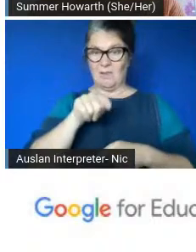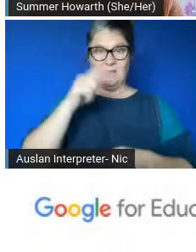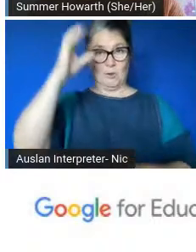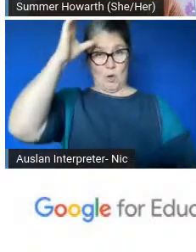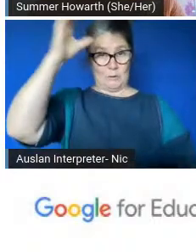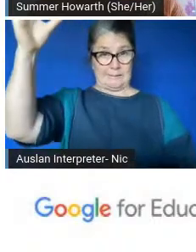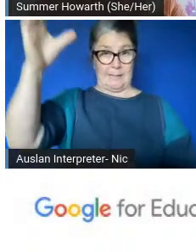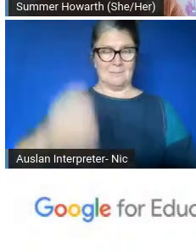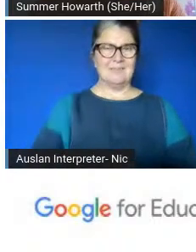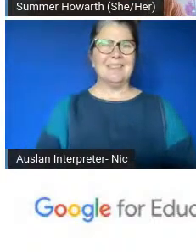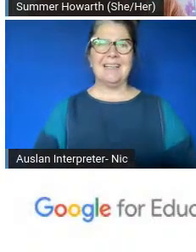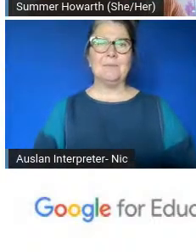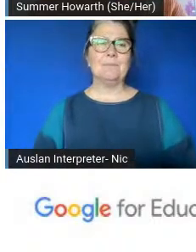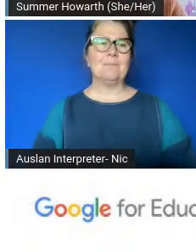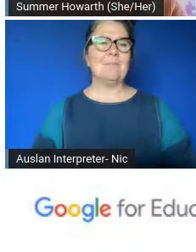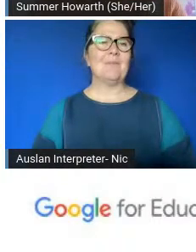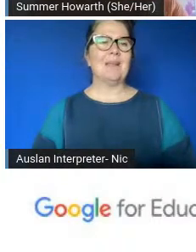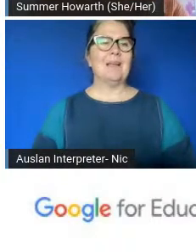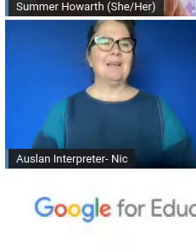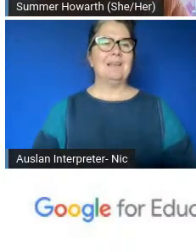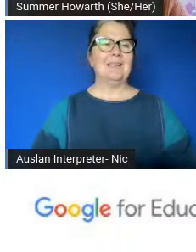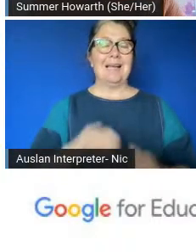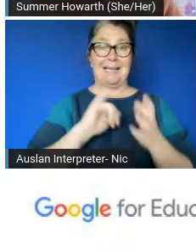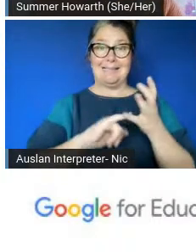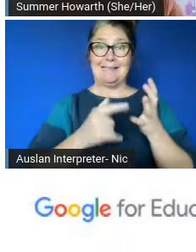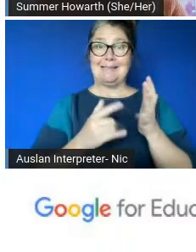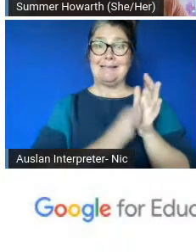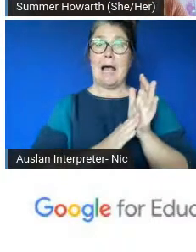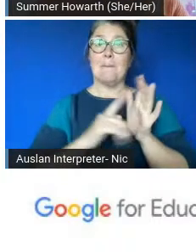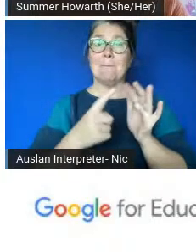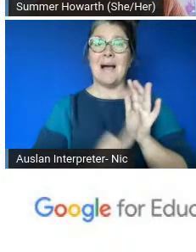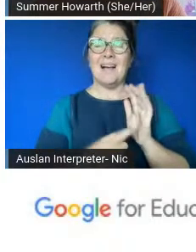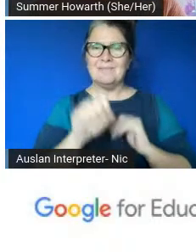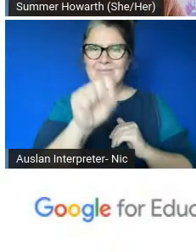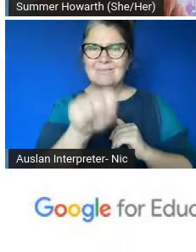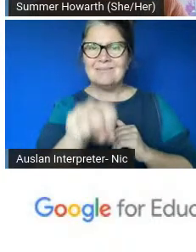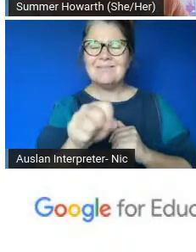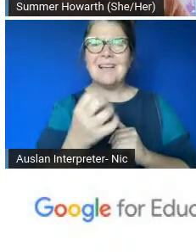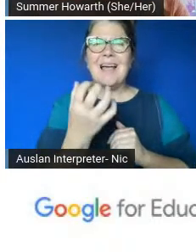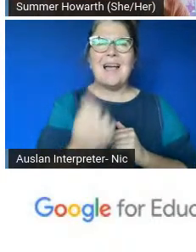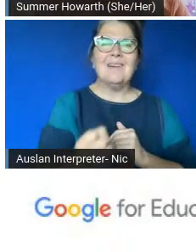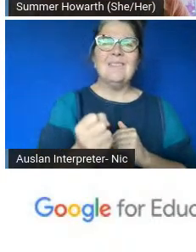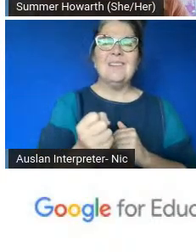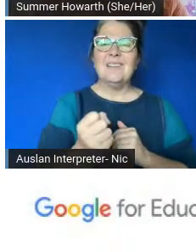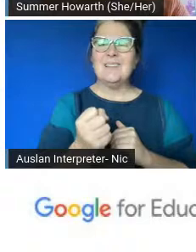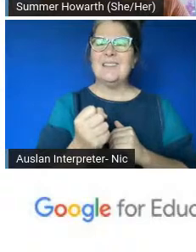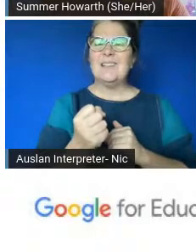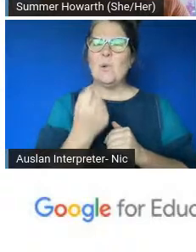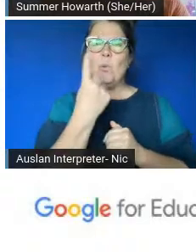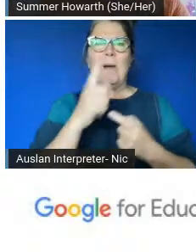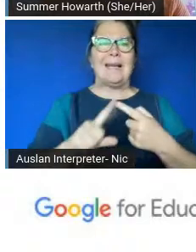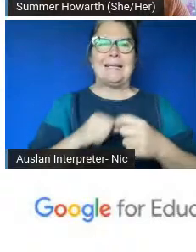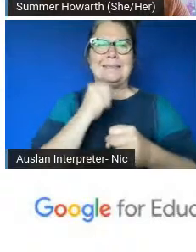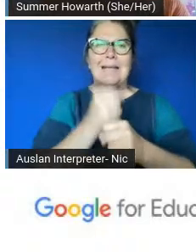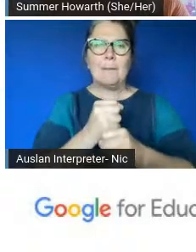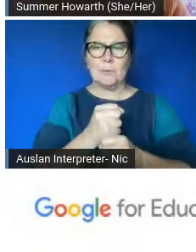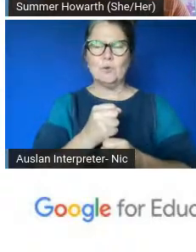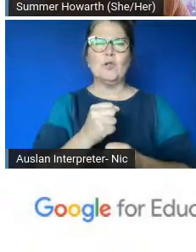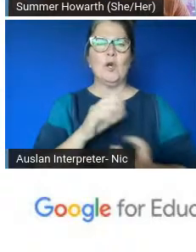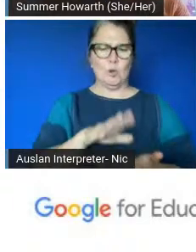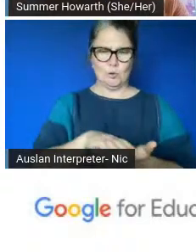free to pop them in the chat. There's a tangible one from Music Industry College, Cover Me, where students cover each other's